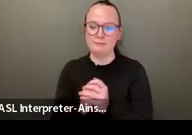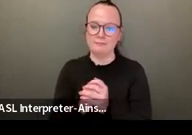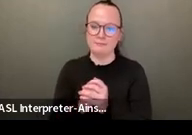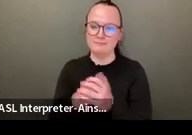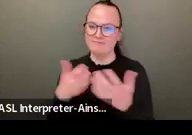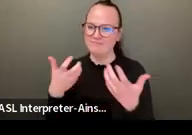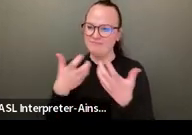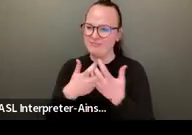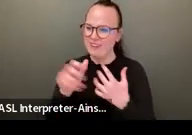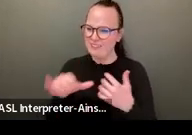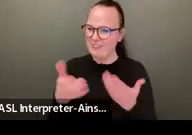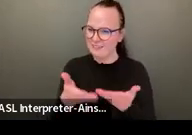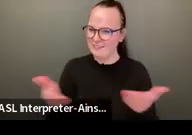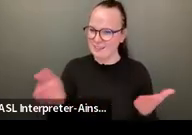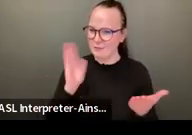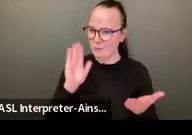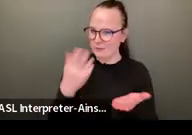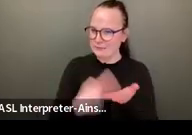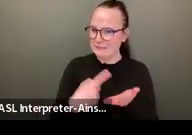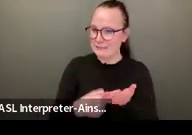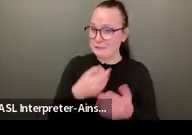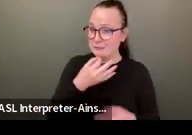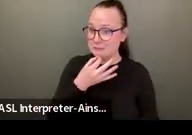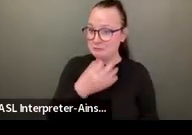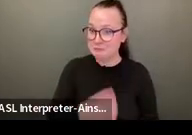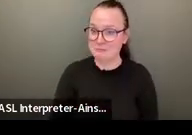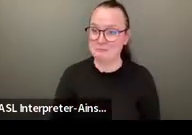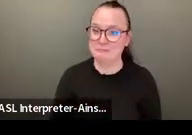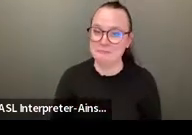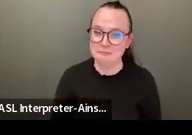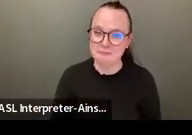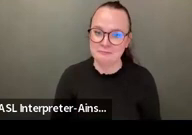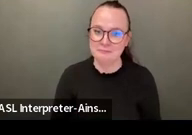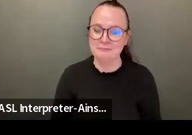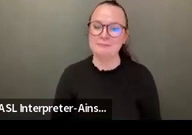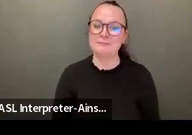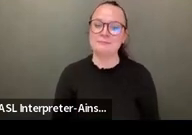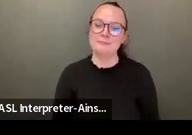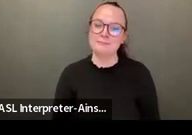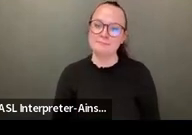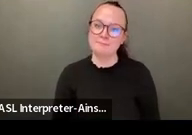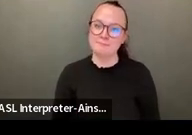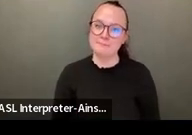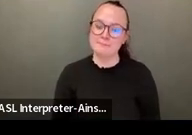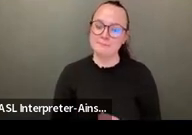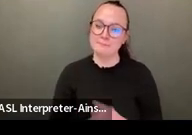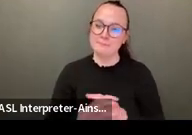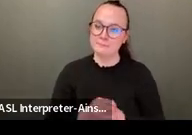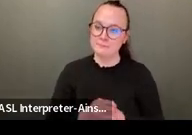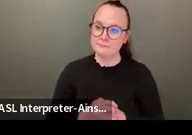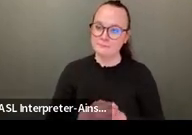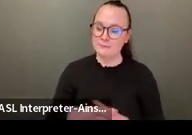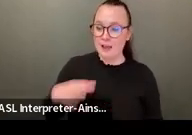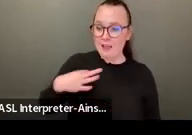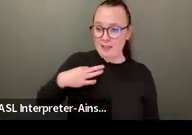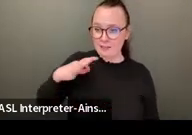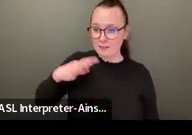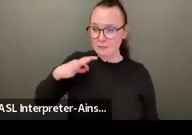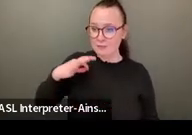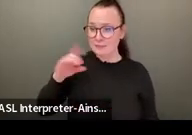that kind of stuff that we're going to talk about in a few minutes. Please do not use eligibility data,